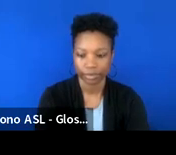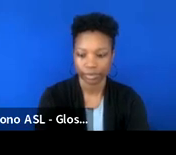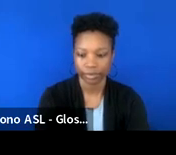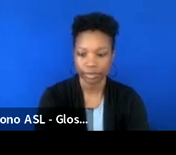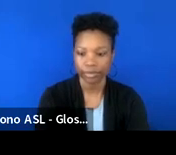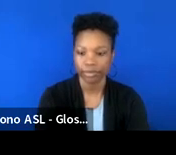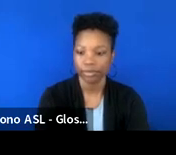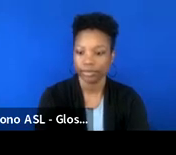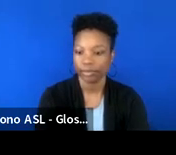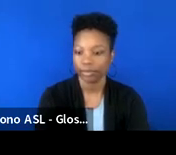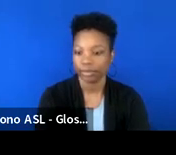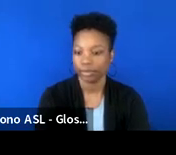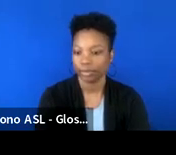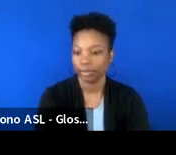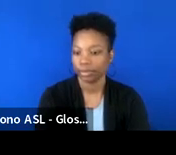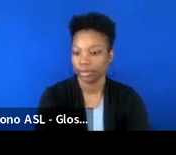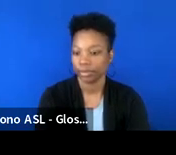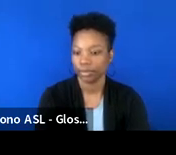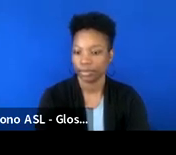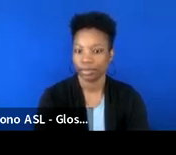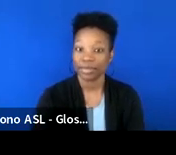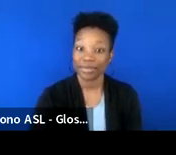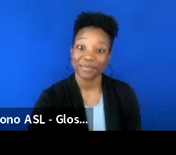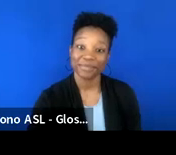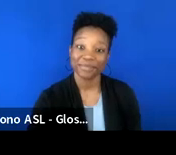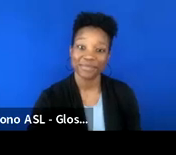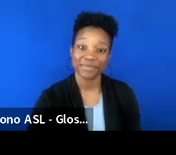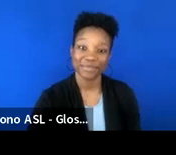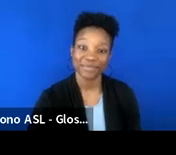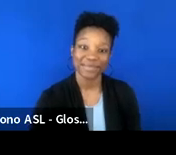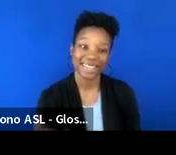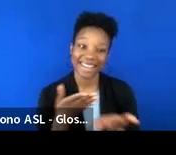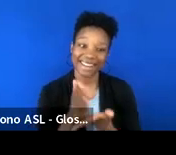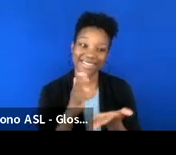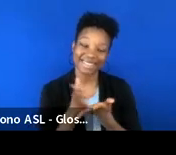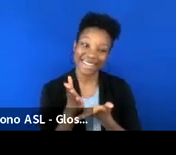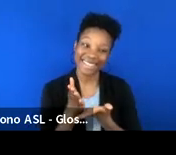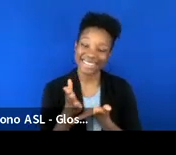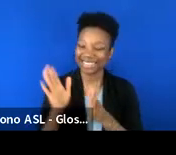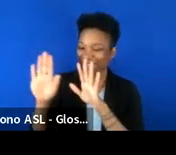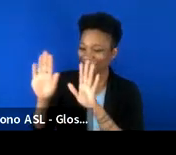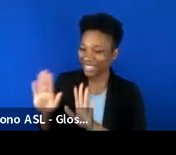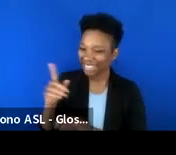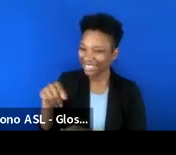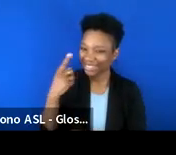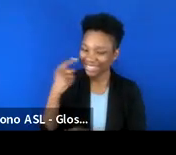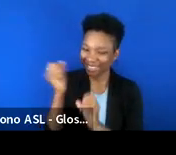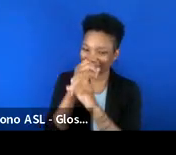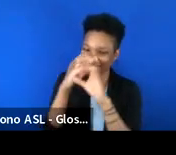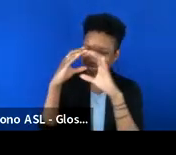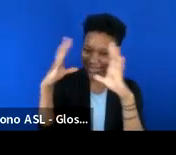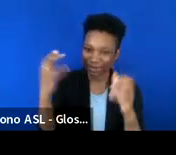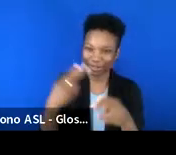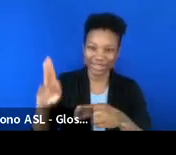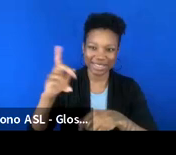All right, y'all. Amazing. You just dreamt big in such a short amount of time. So now we're going to take this work and